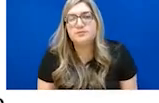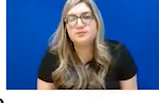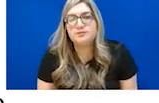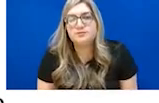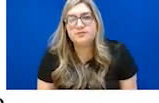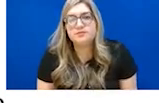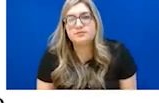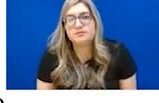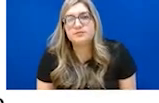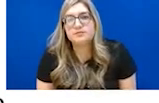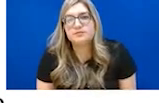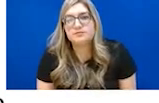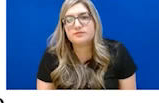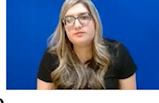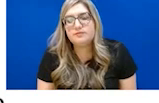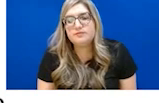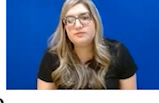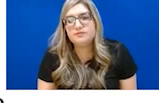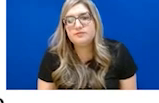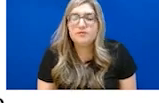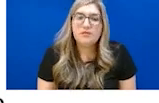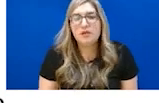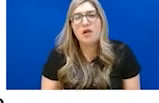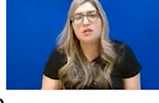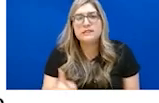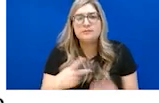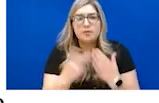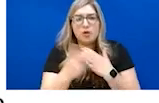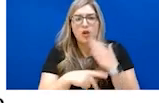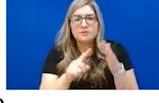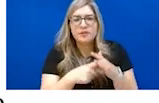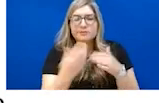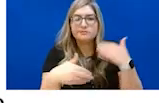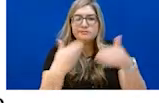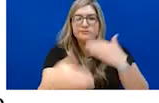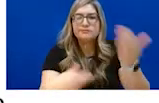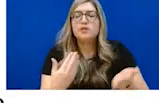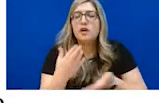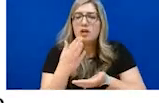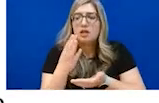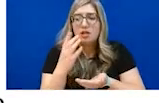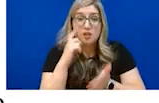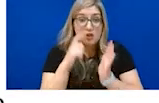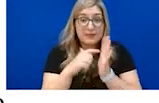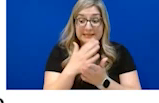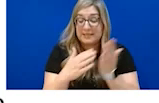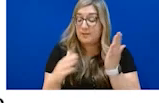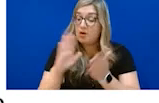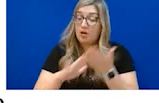rolling along, you had some colleges, small colleges, are like, man, we can't offer this class because we can't get enough students in